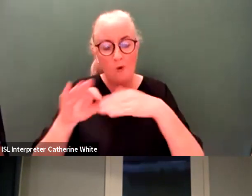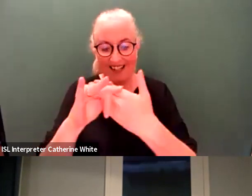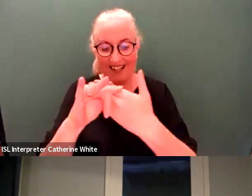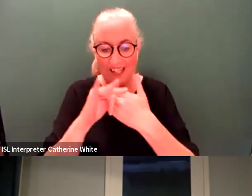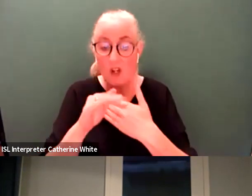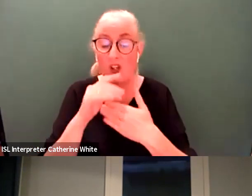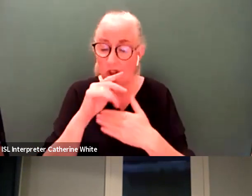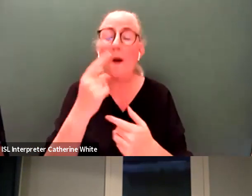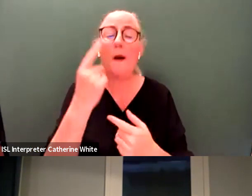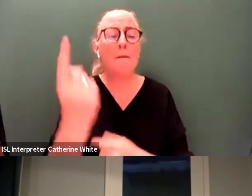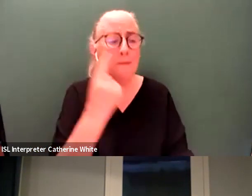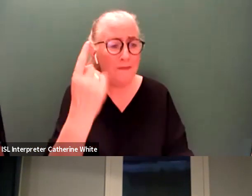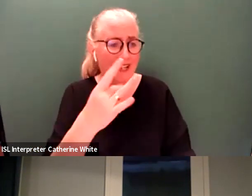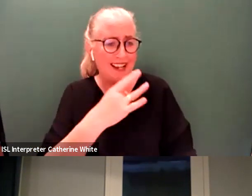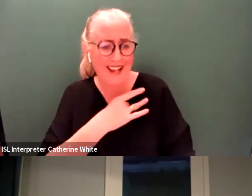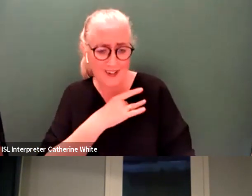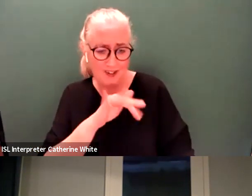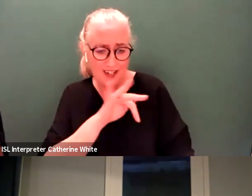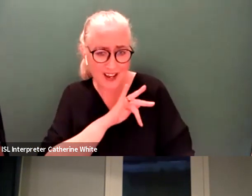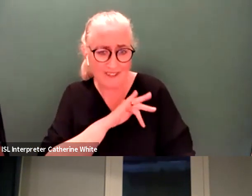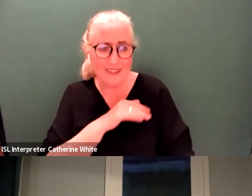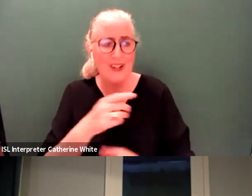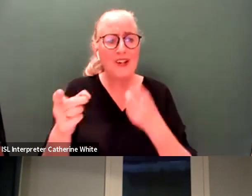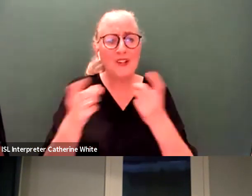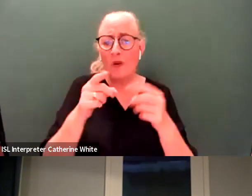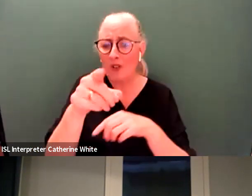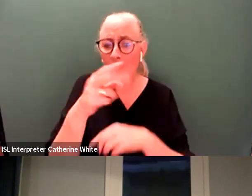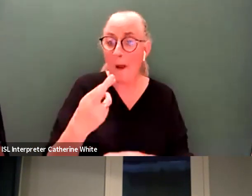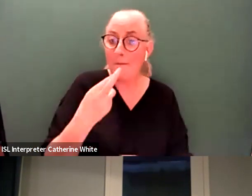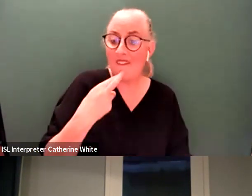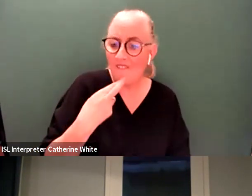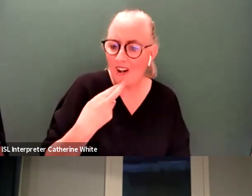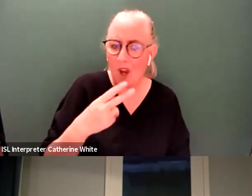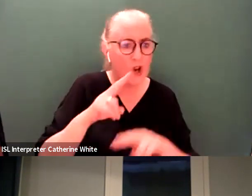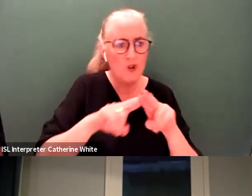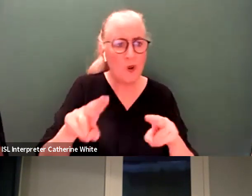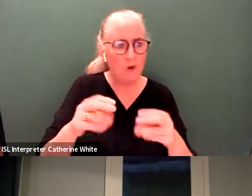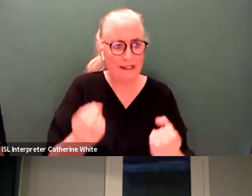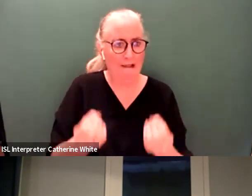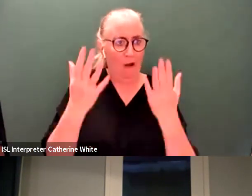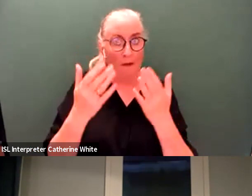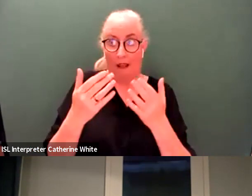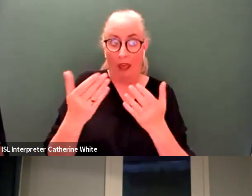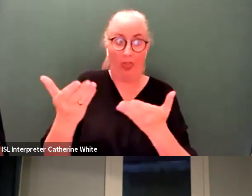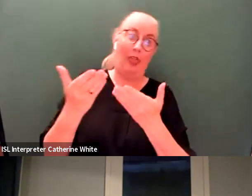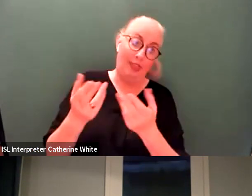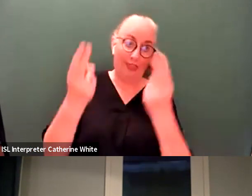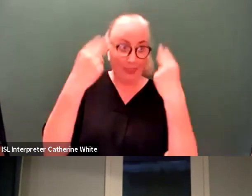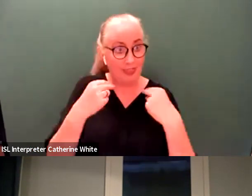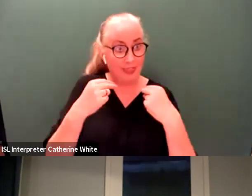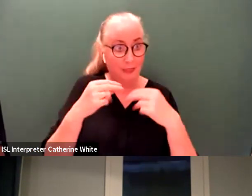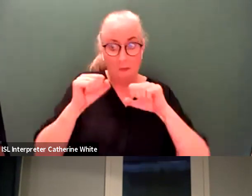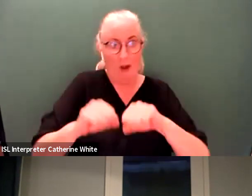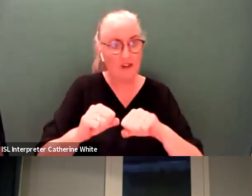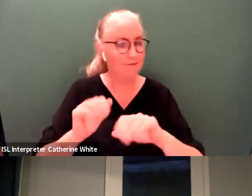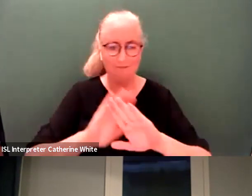say, just be kind to yourself and do what's right to you, and don't be giving in to pressure around this time. Okay, great. Thanks,